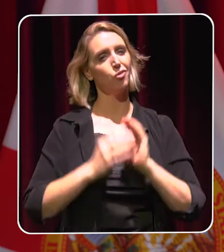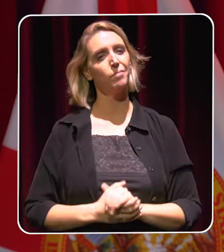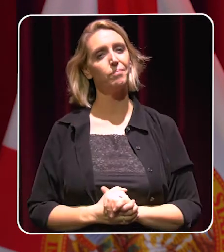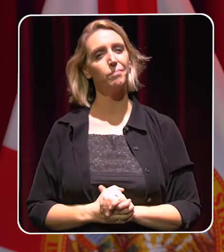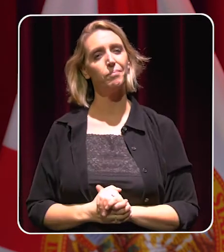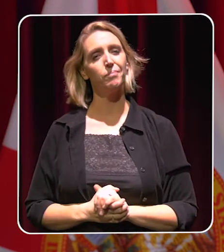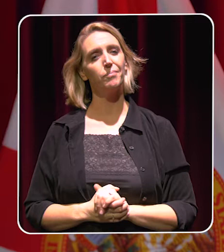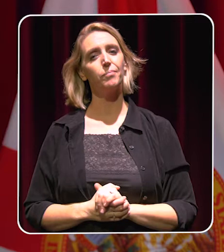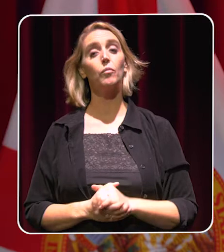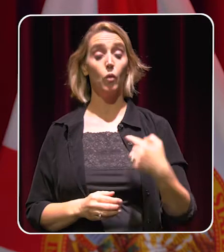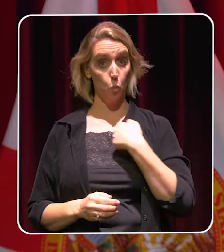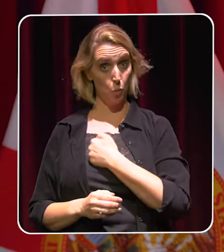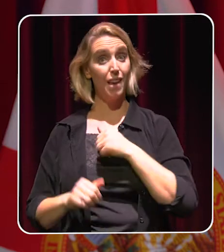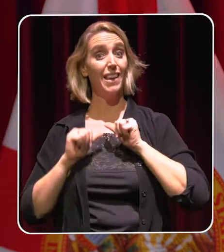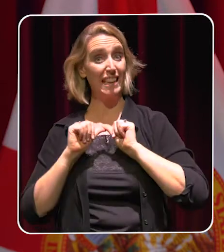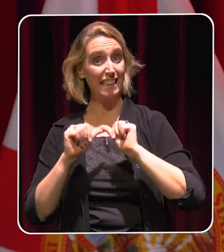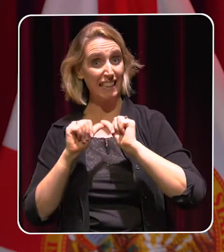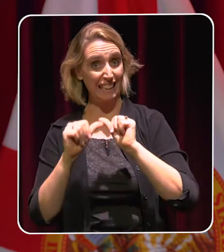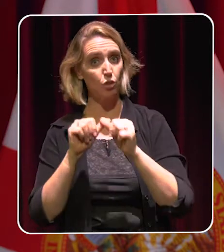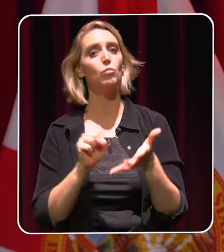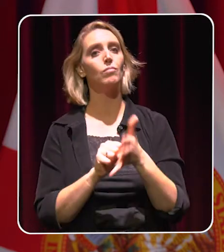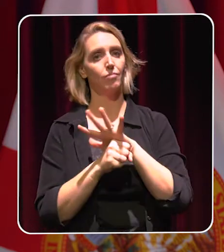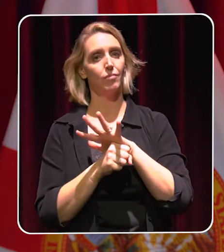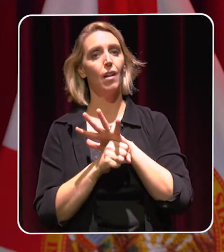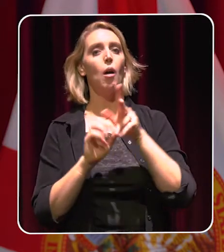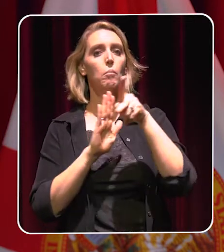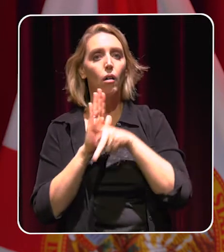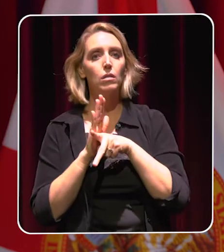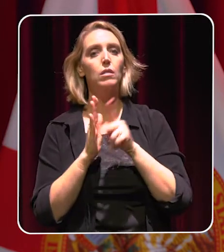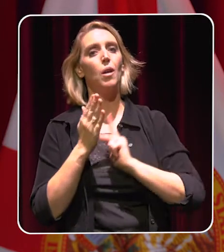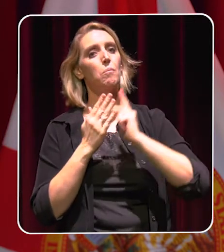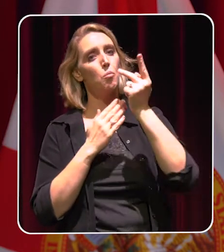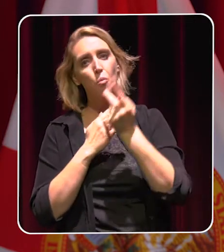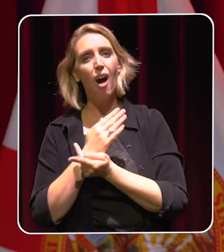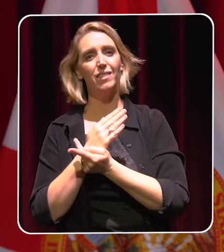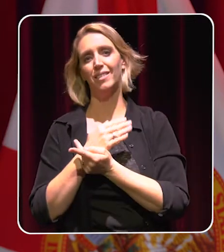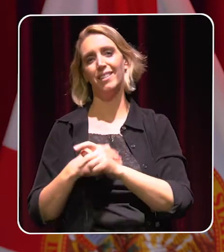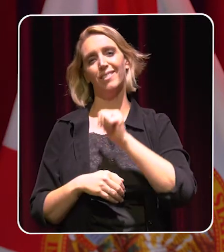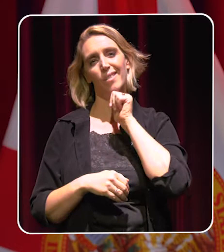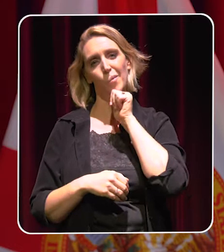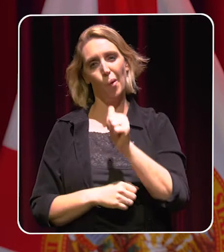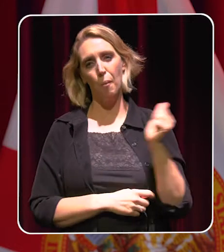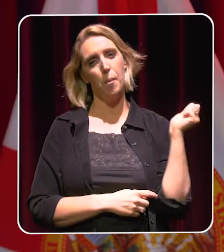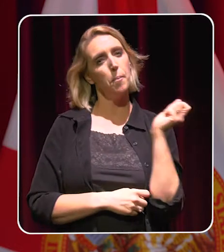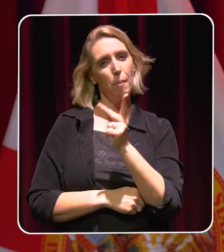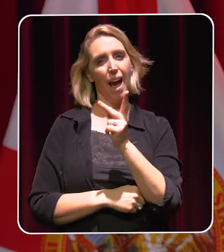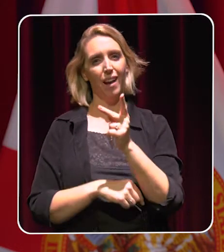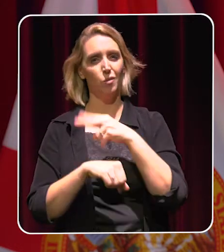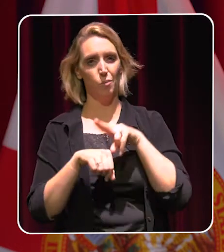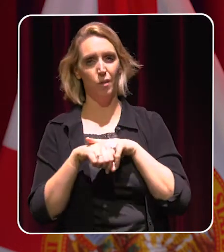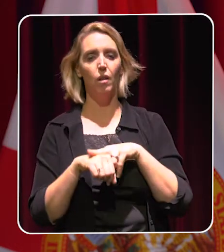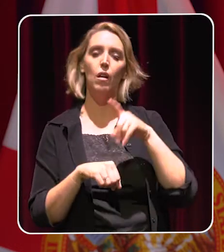expectations. As we press forward through this pandemic, policies and projects alone won't get us back to normal.